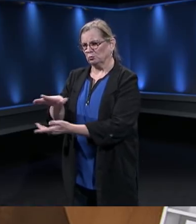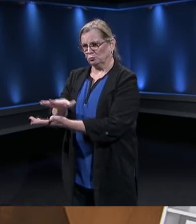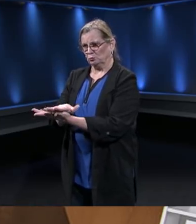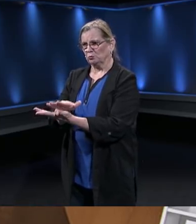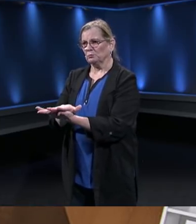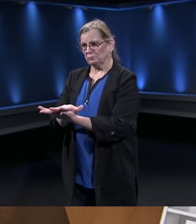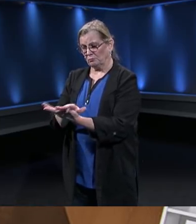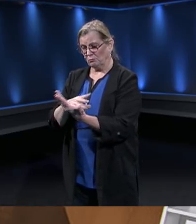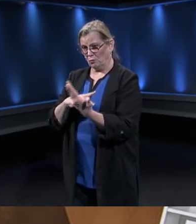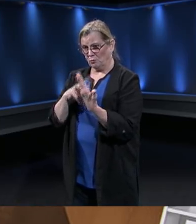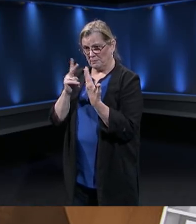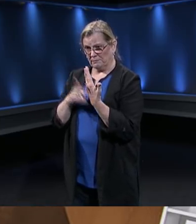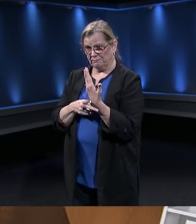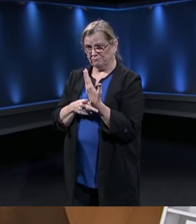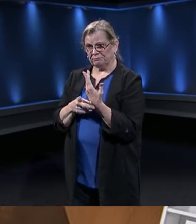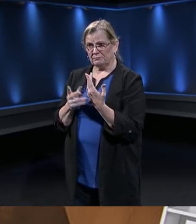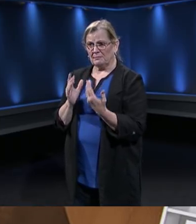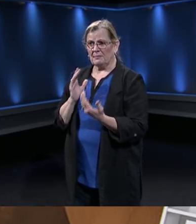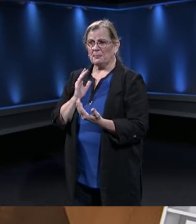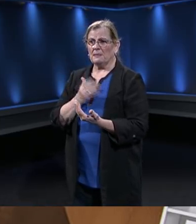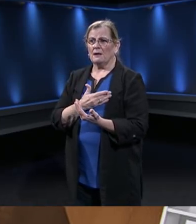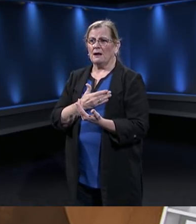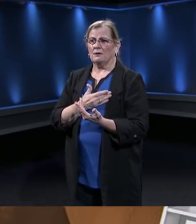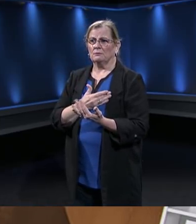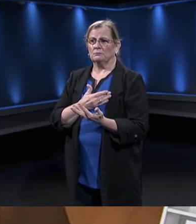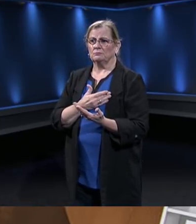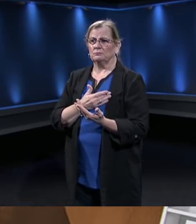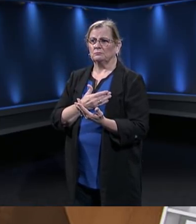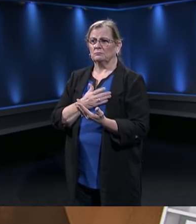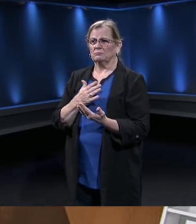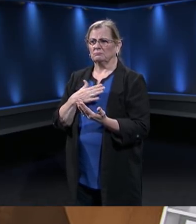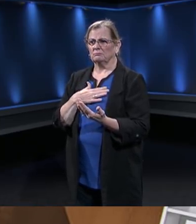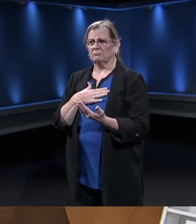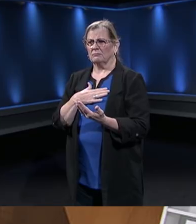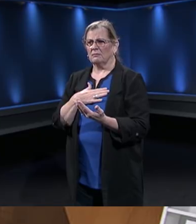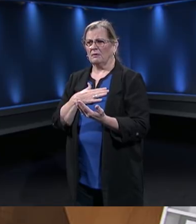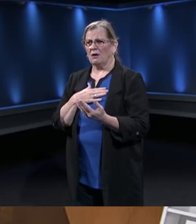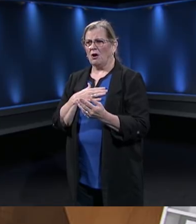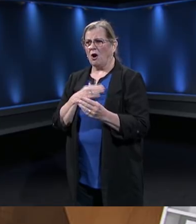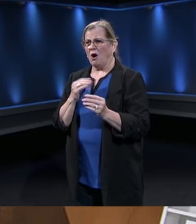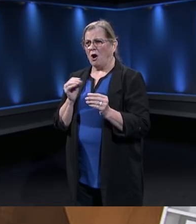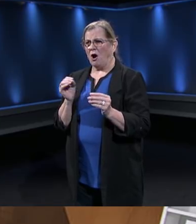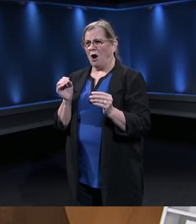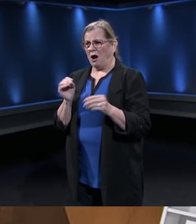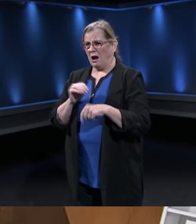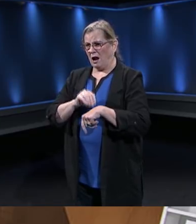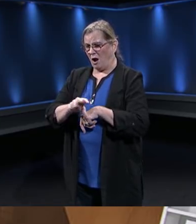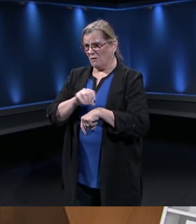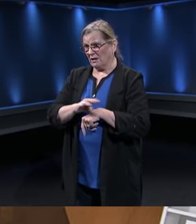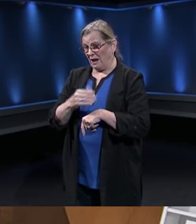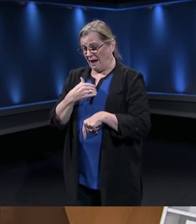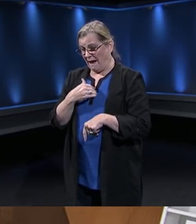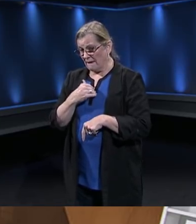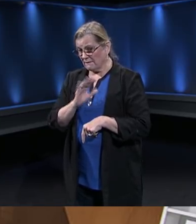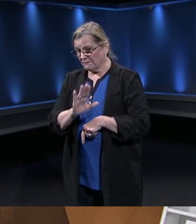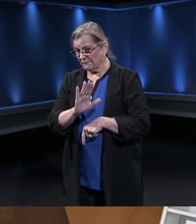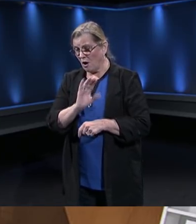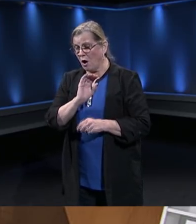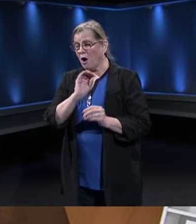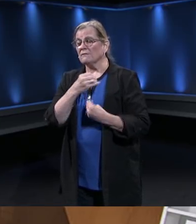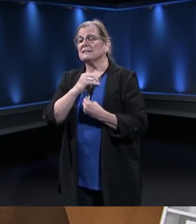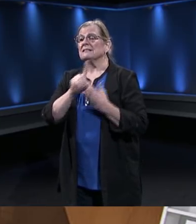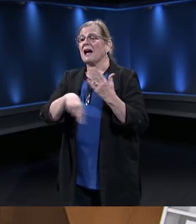online, are counselors still going to be having office hours to help kids with any issues and needs they have